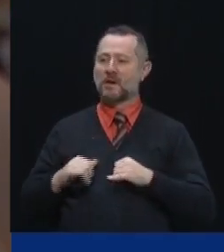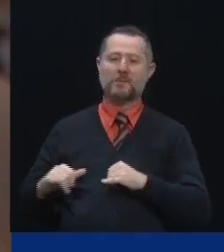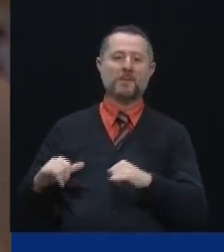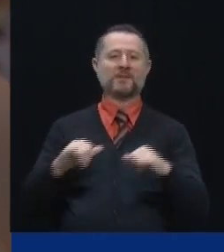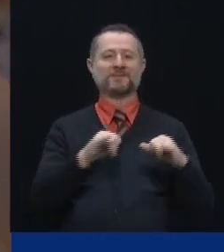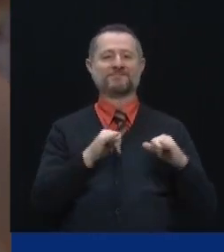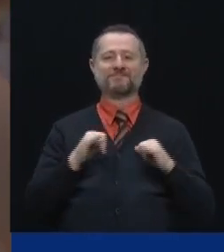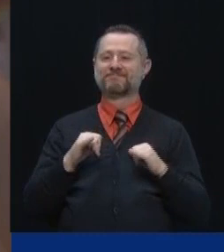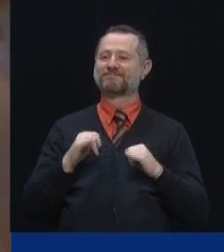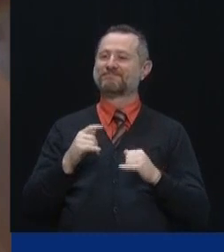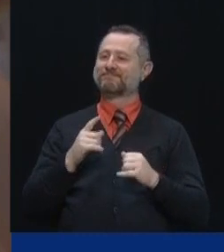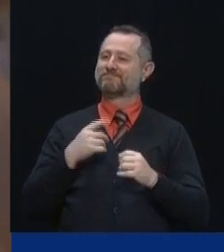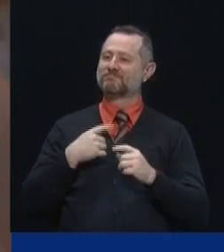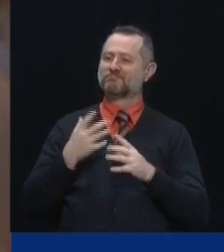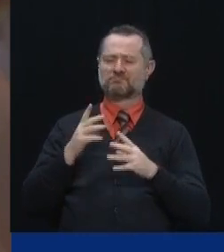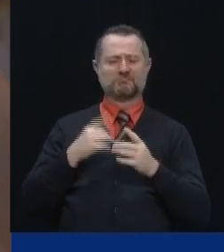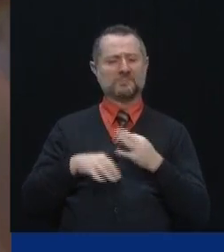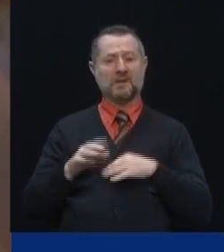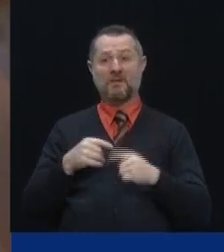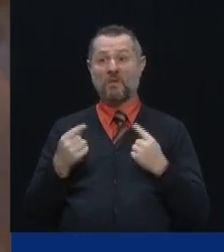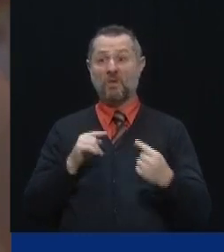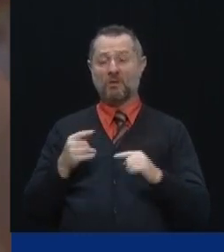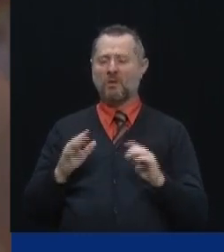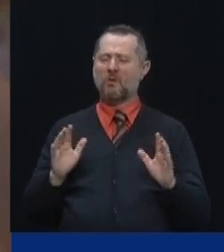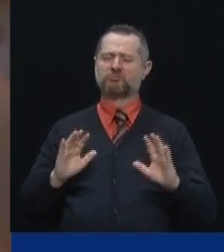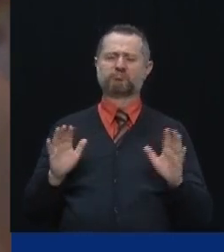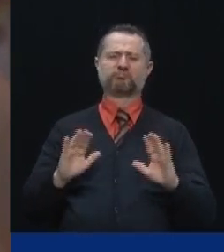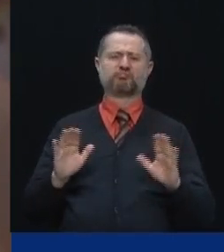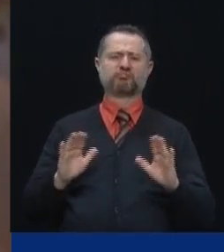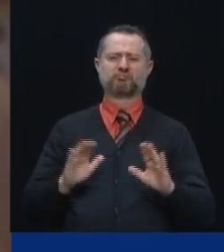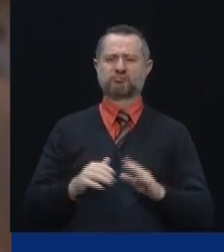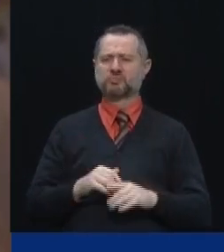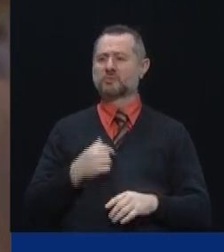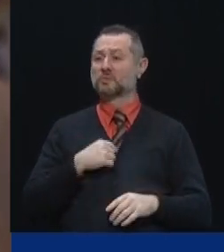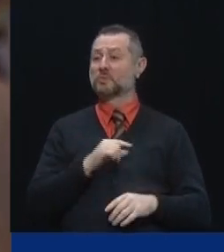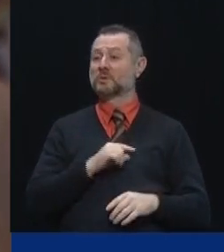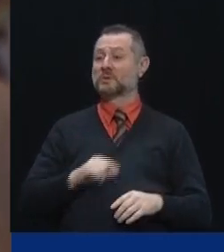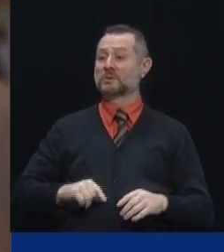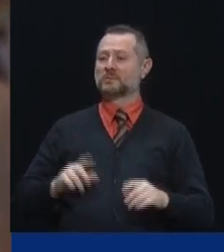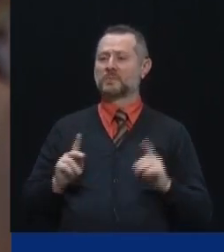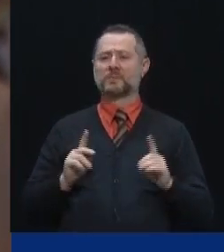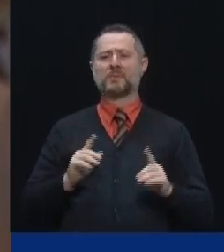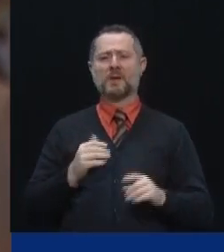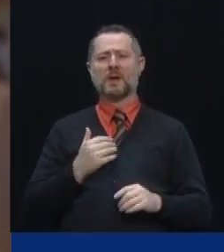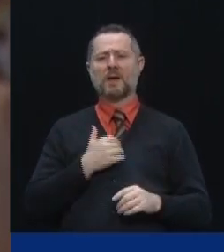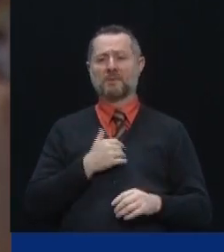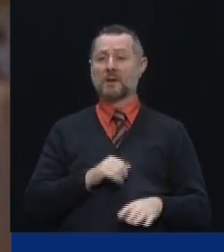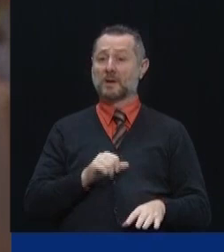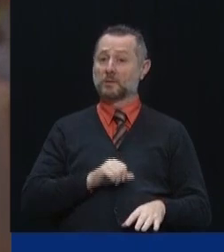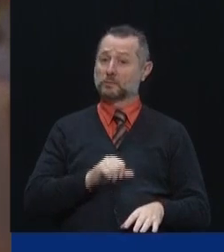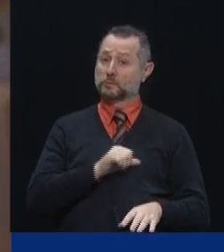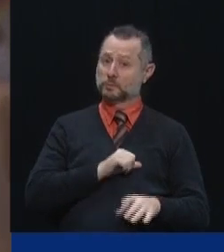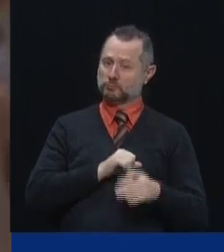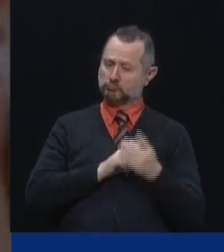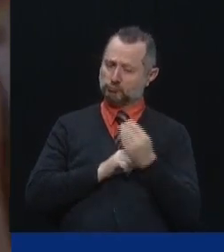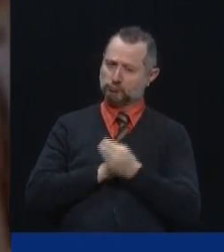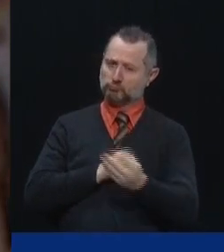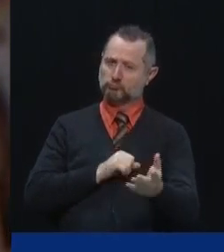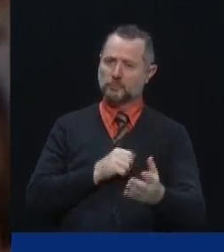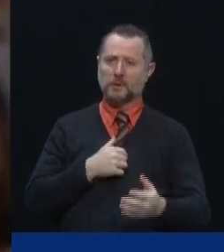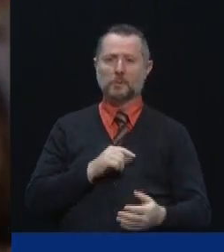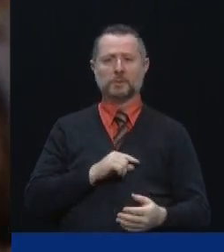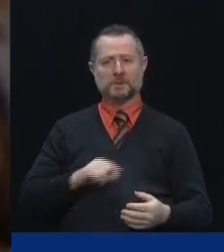than differences. Queens people also have an attitude, I want you to know. There is a Queens